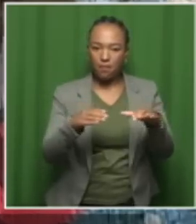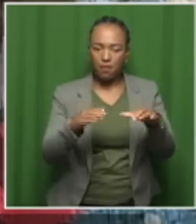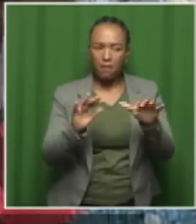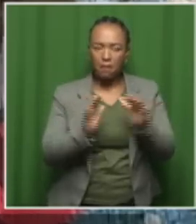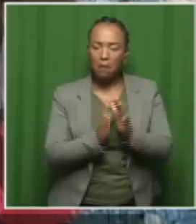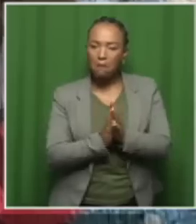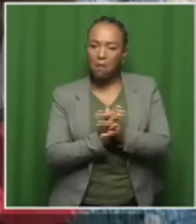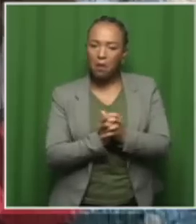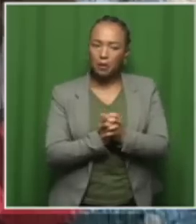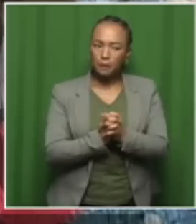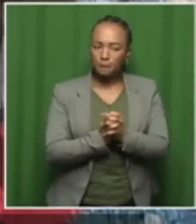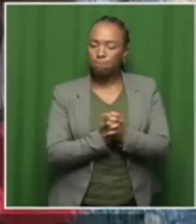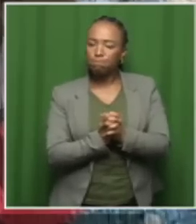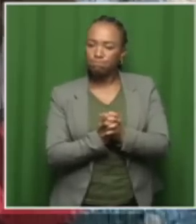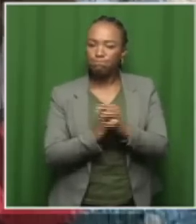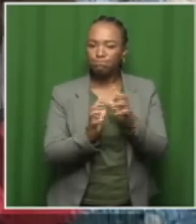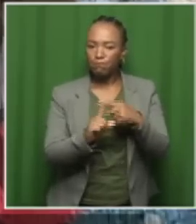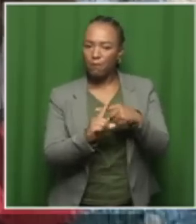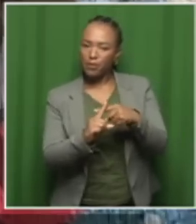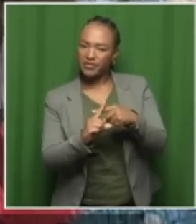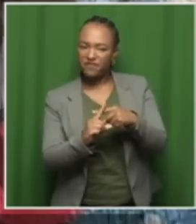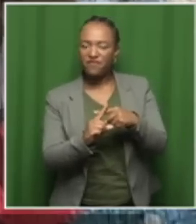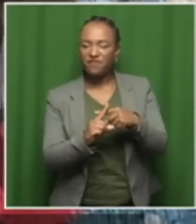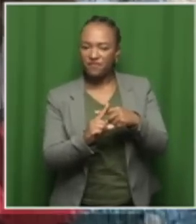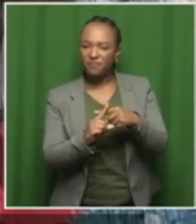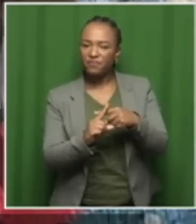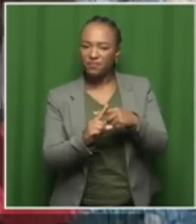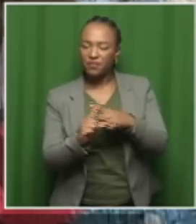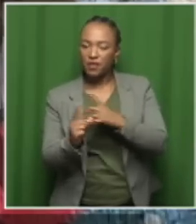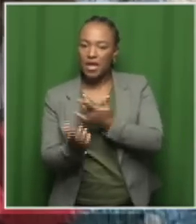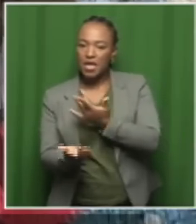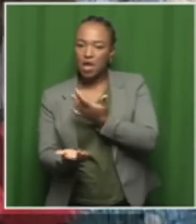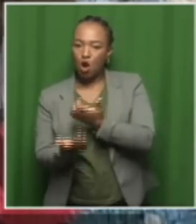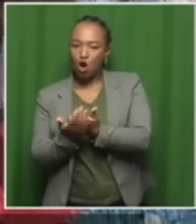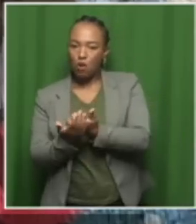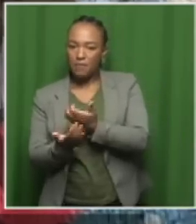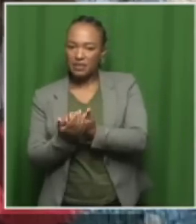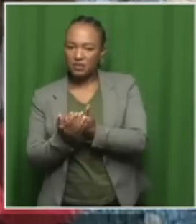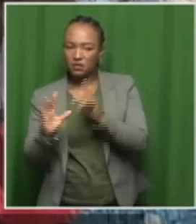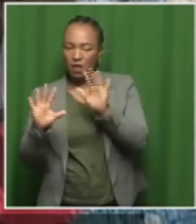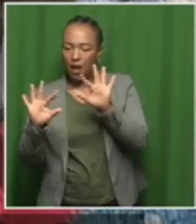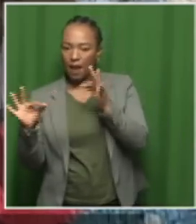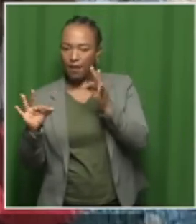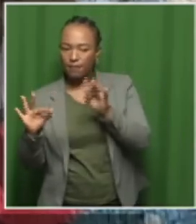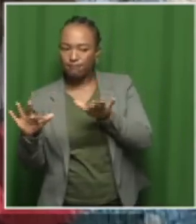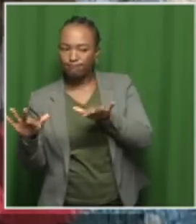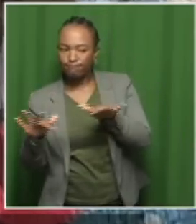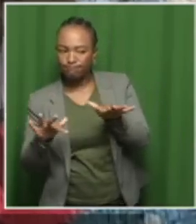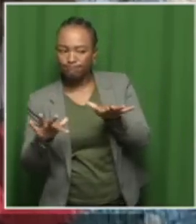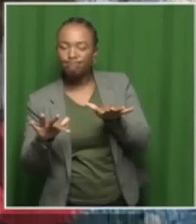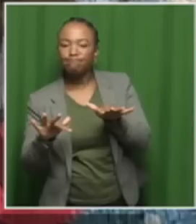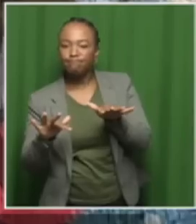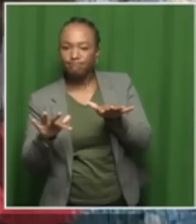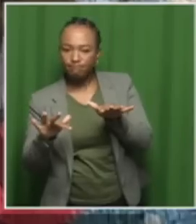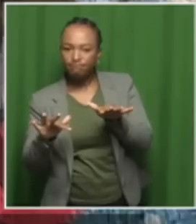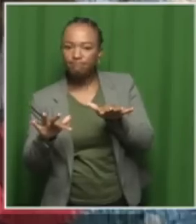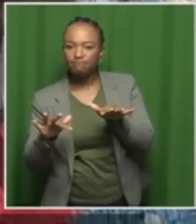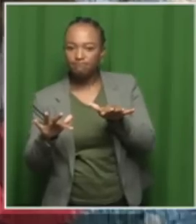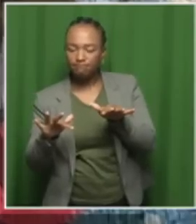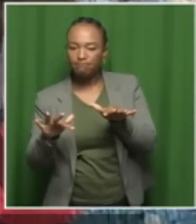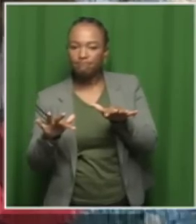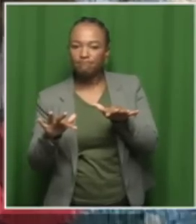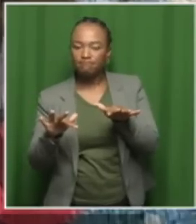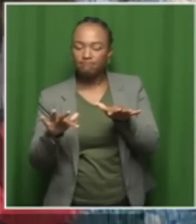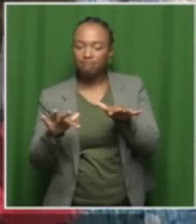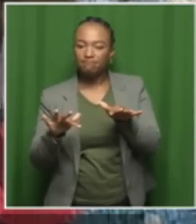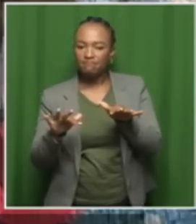especially certainly economic analysts and investors were encouraged by the fact that the populist elements